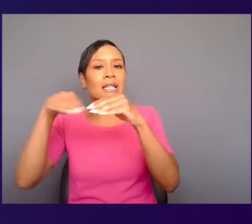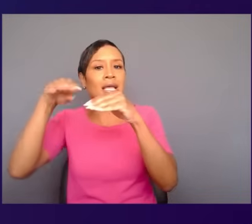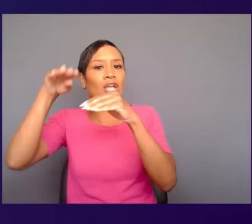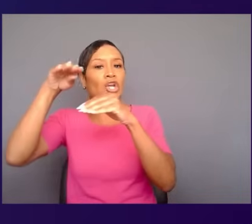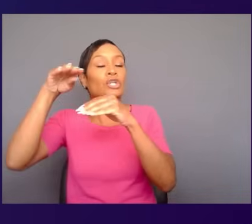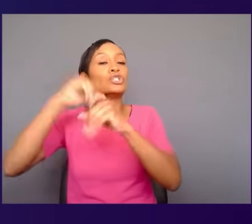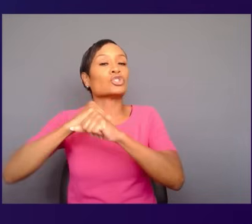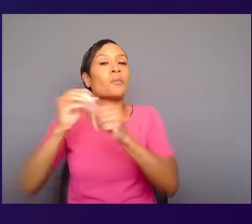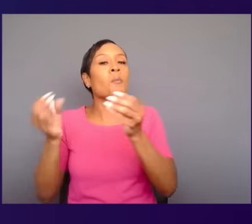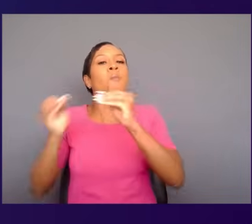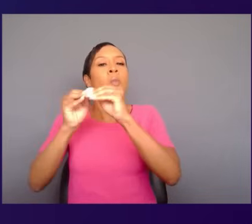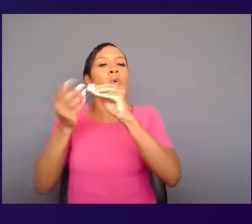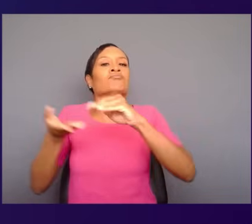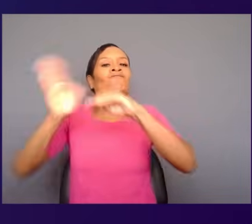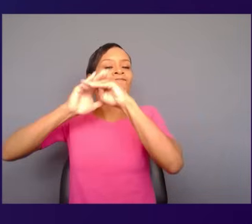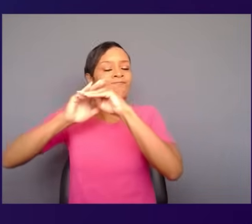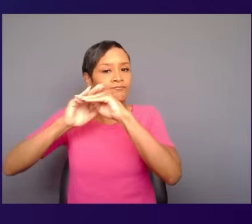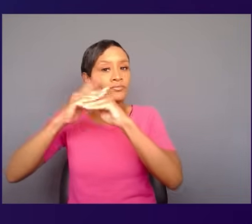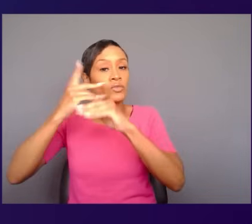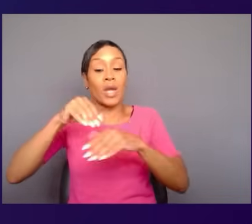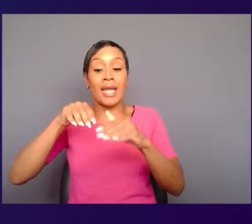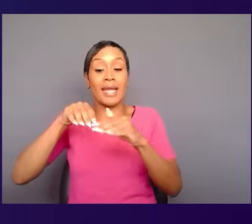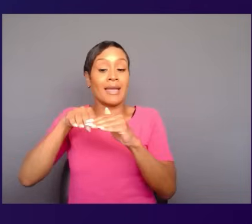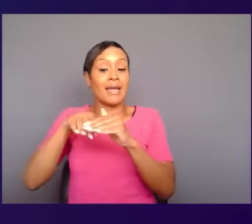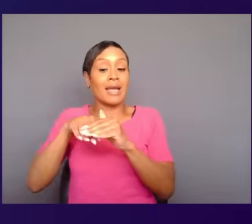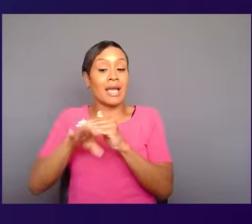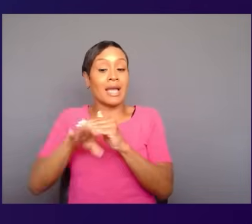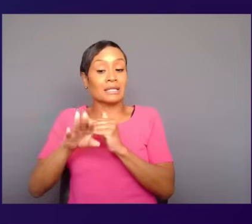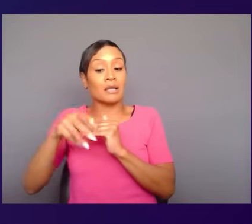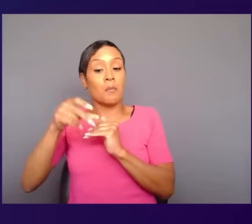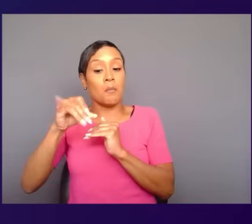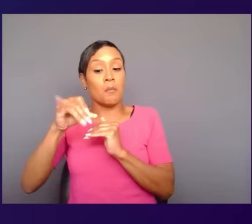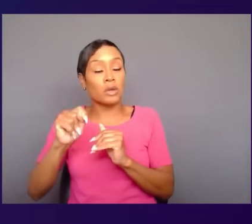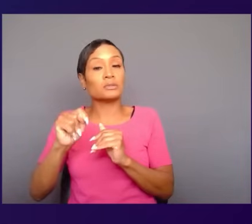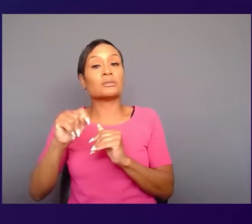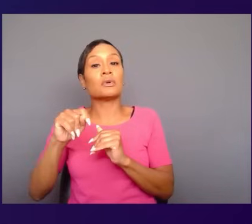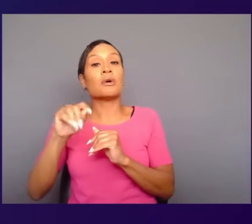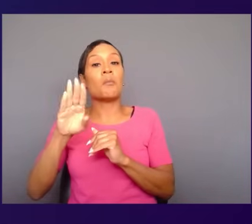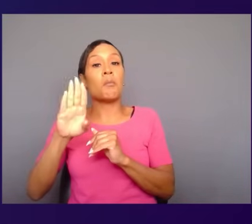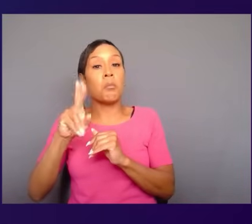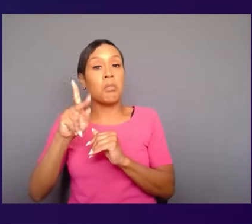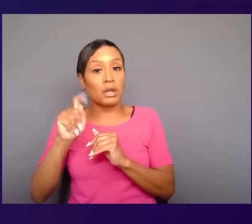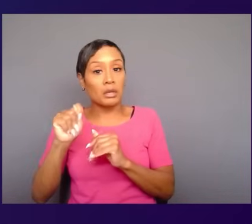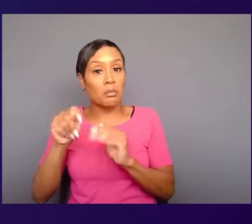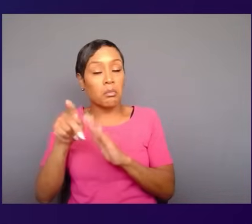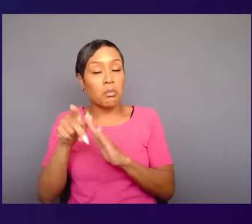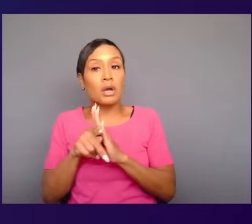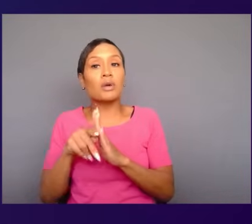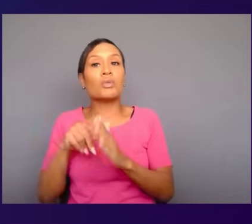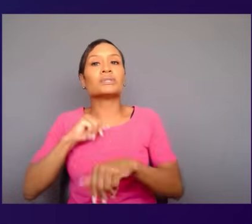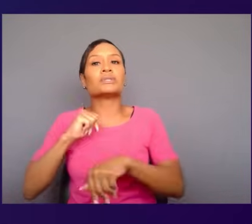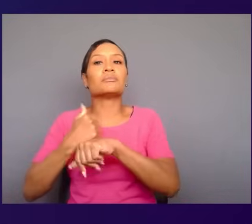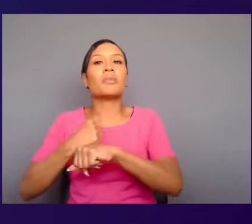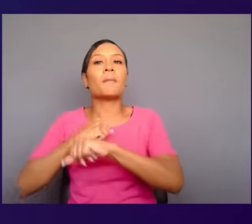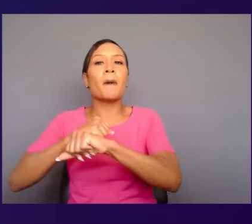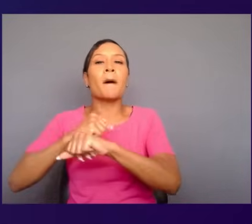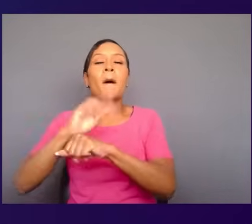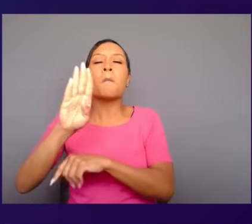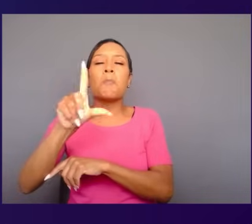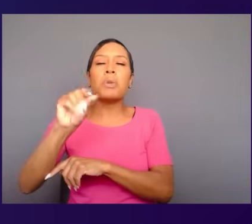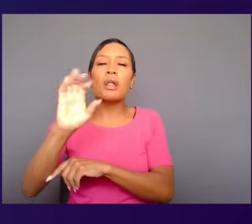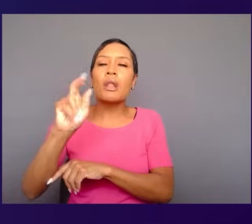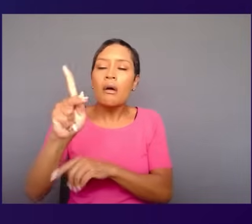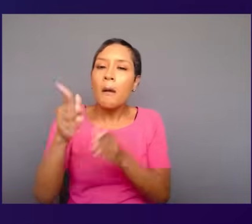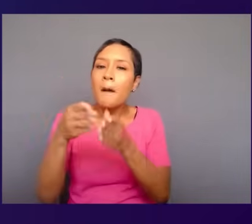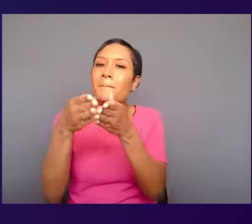that, where in addition to your access point and bucket policies, we support block public access. Block public access is a